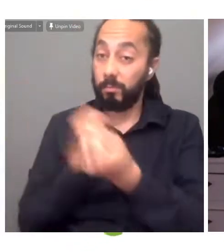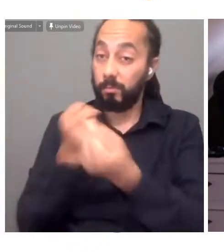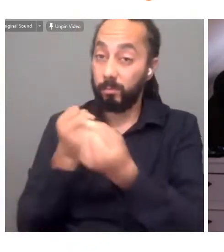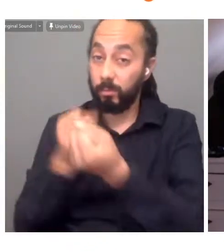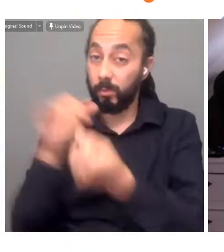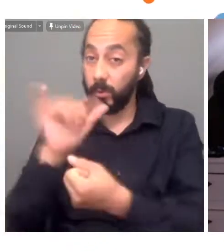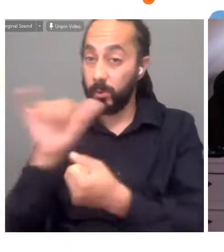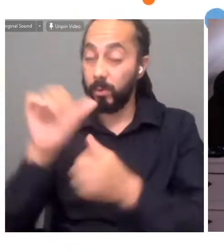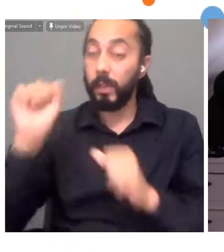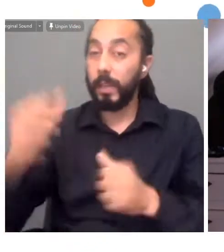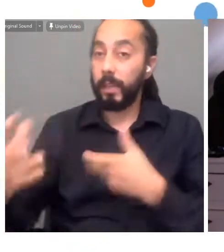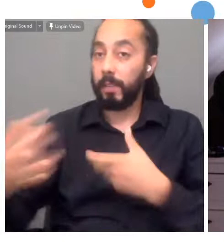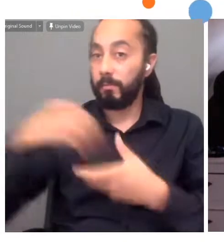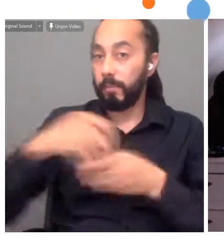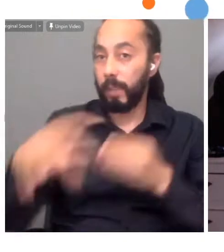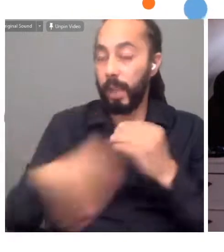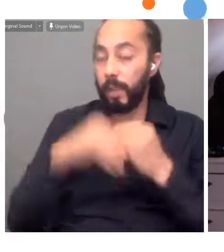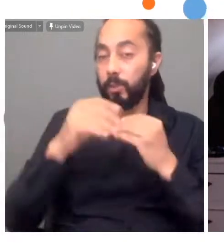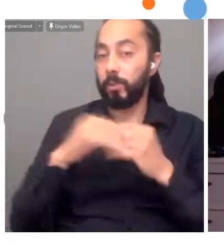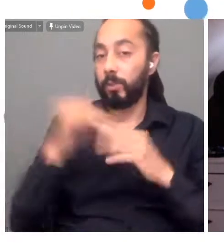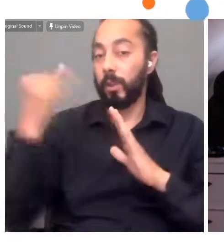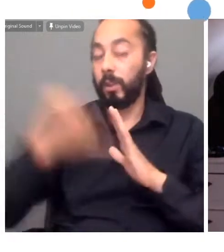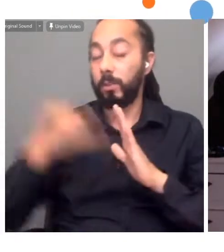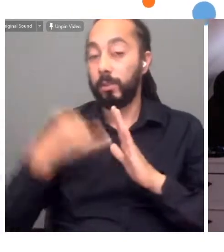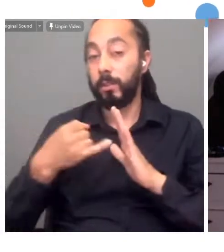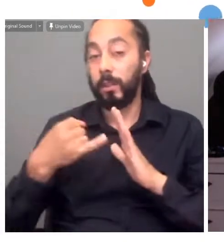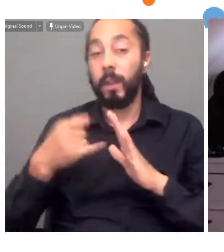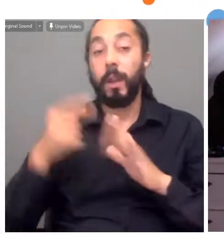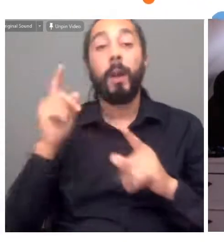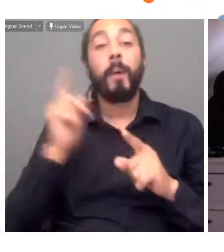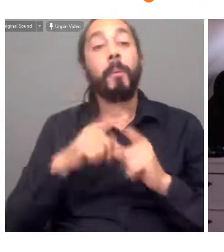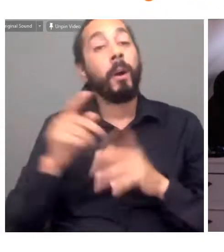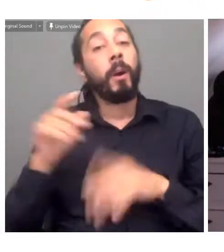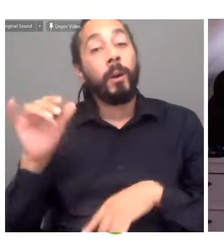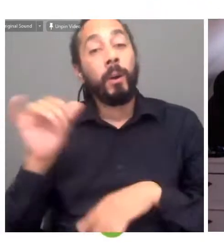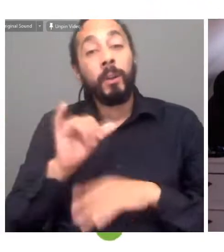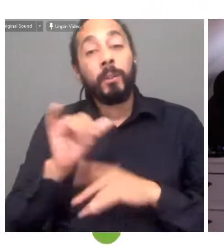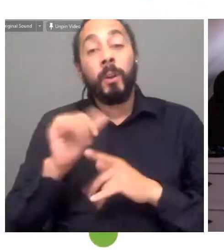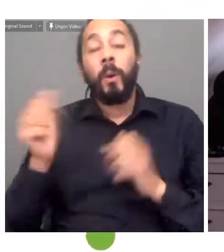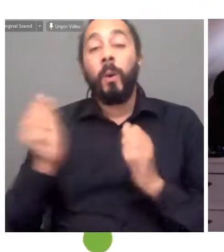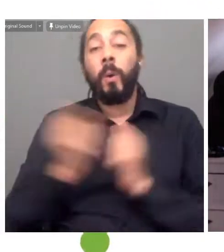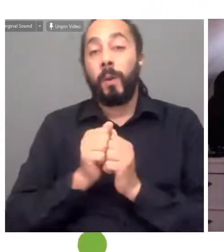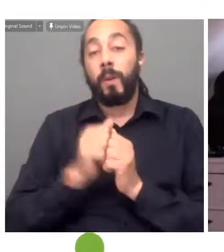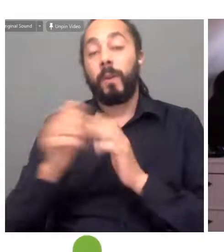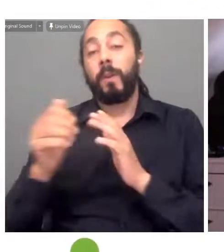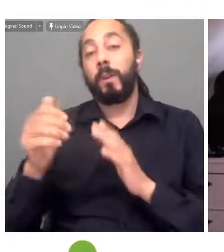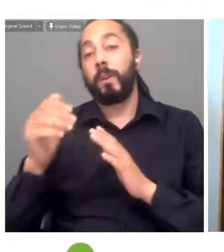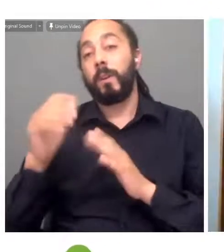works through amendments to the Broadcasting, Telecommunications, and Copyright Acts?